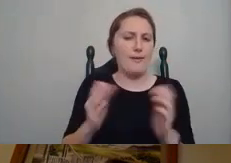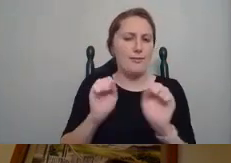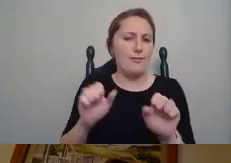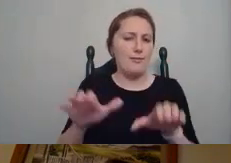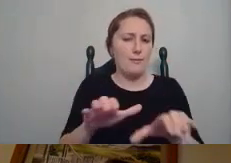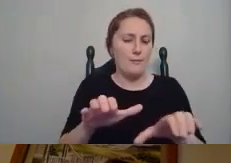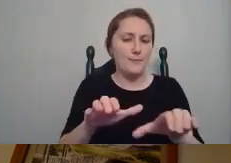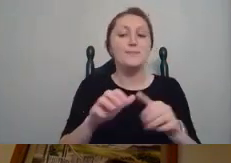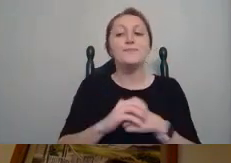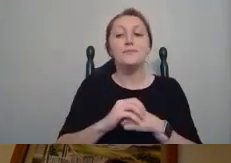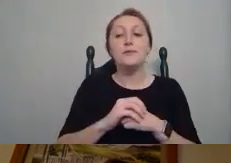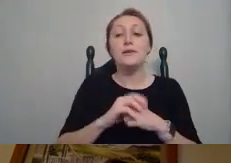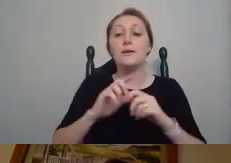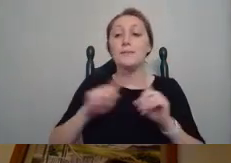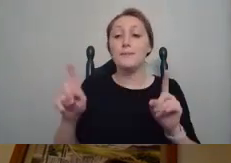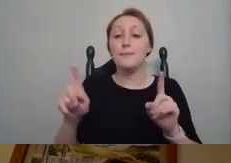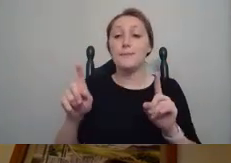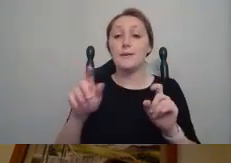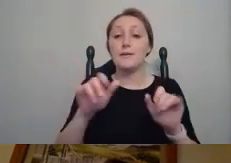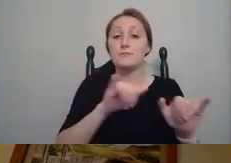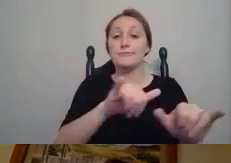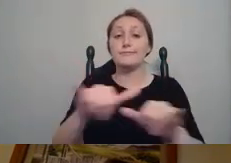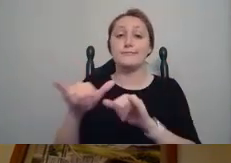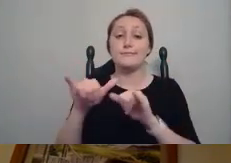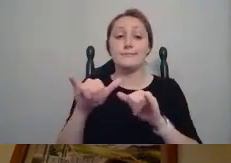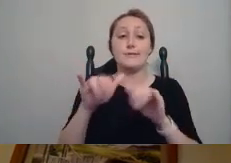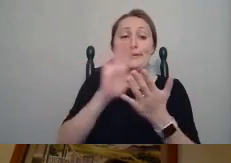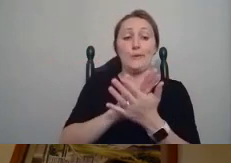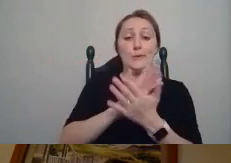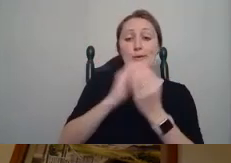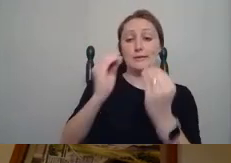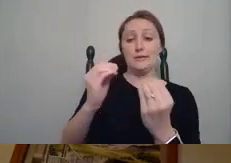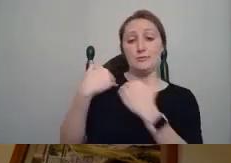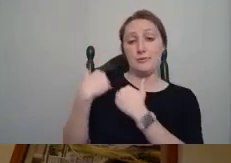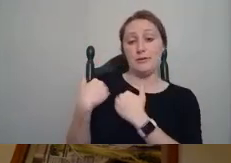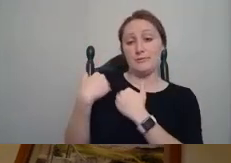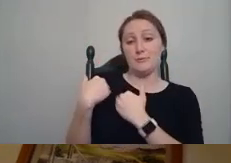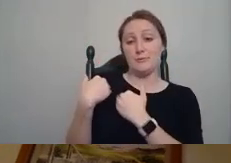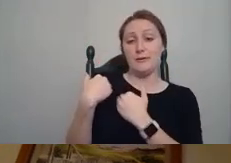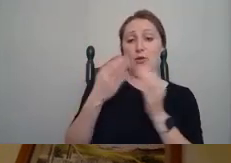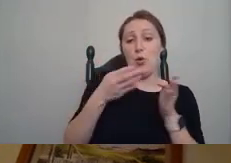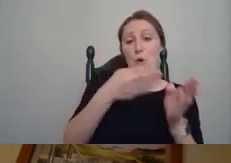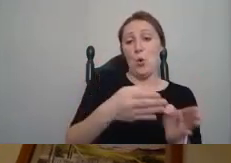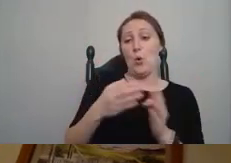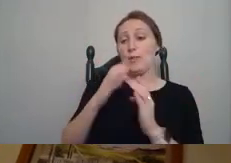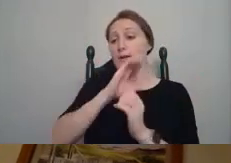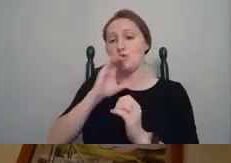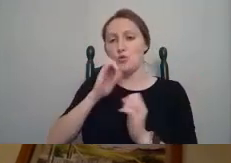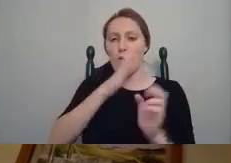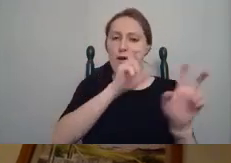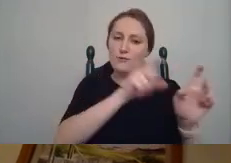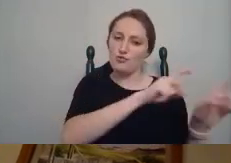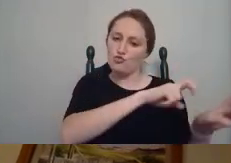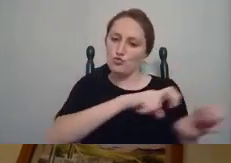But just like being responsible, we teach responsibility at school. When you're in the hallways in the cafeteria, we're going to have to transfer that to the